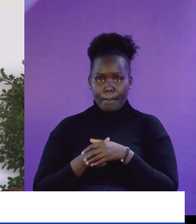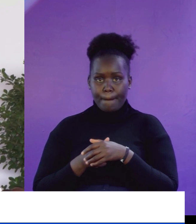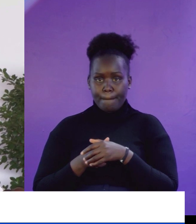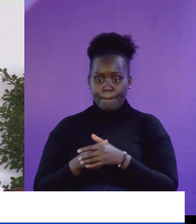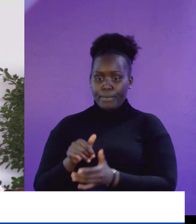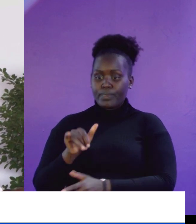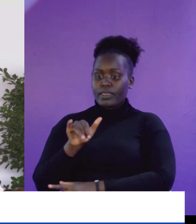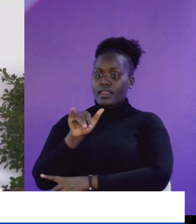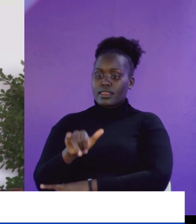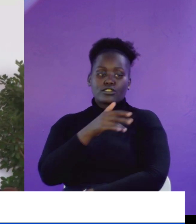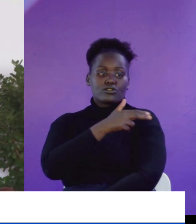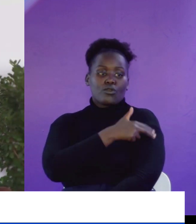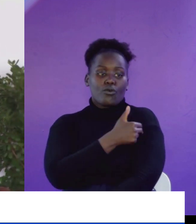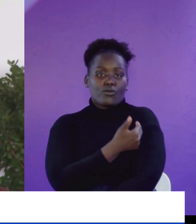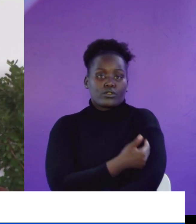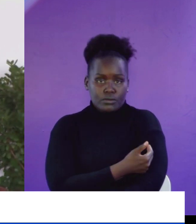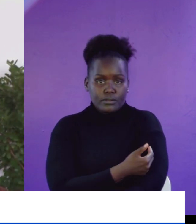Hiyo mahospitali,